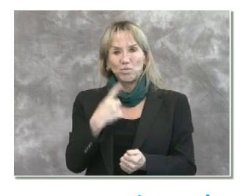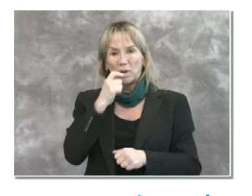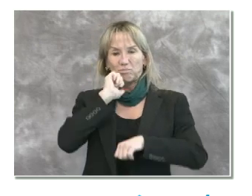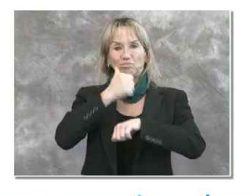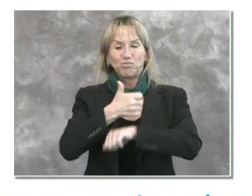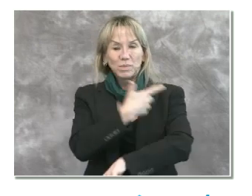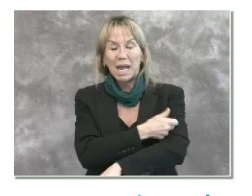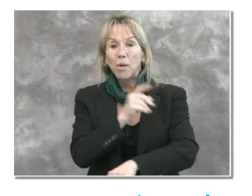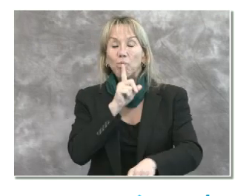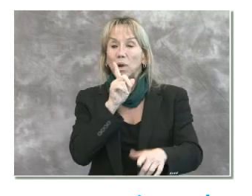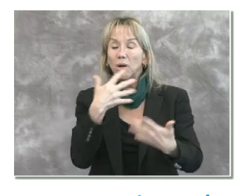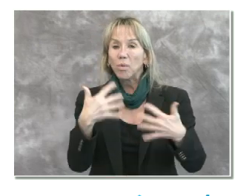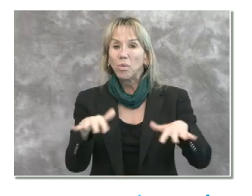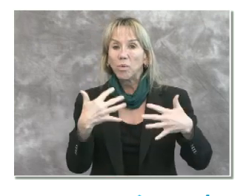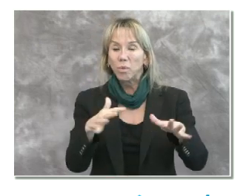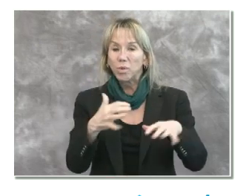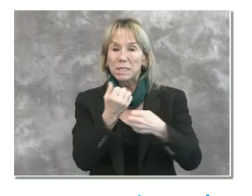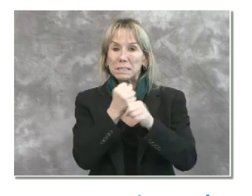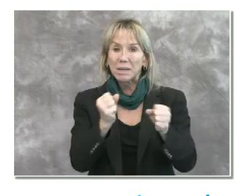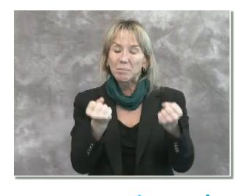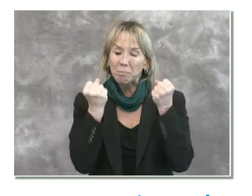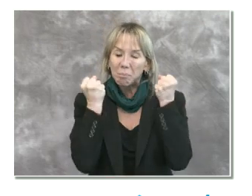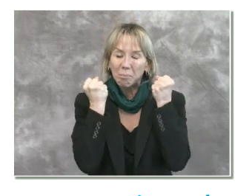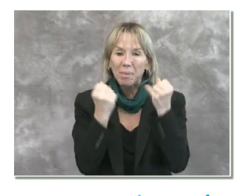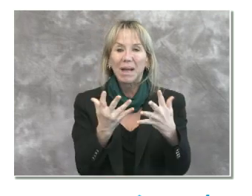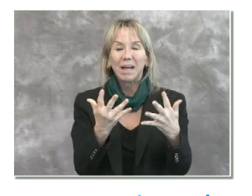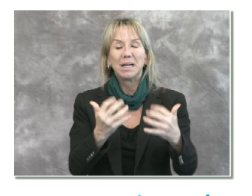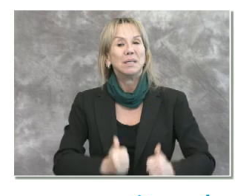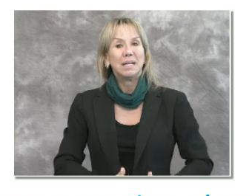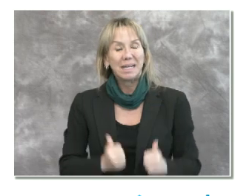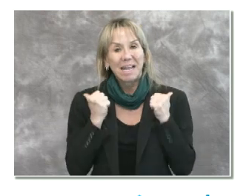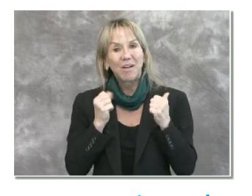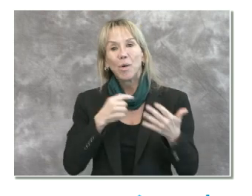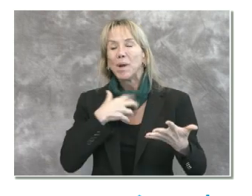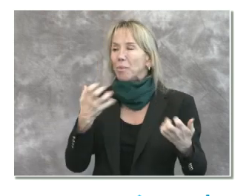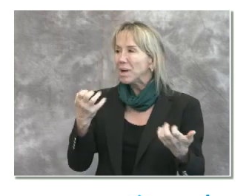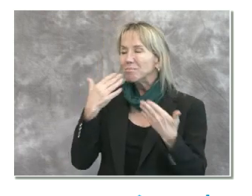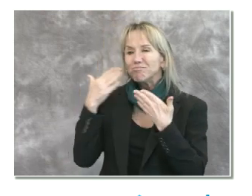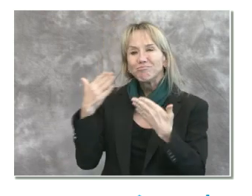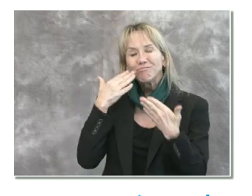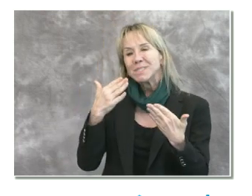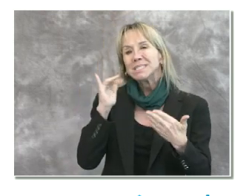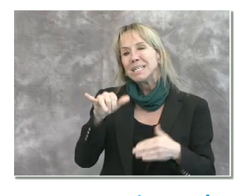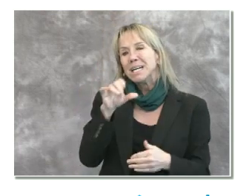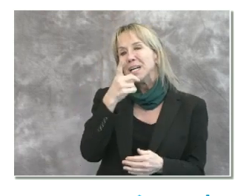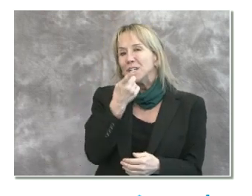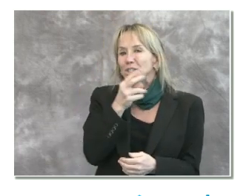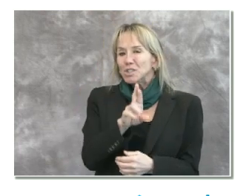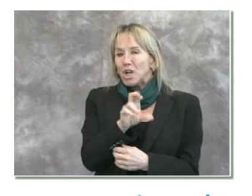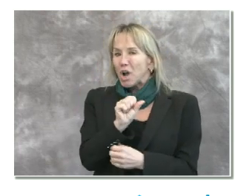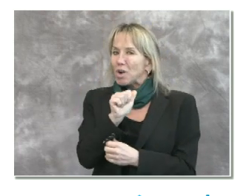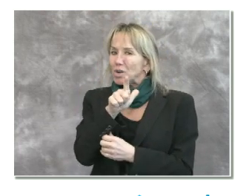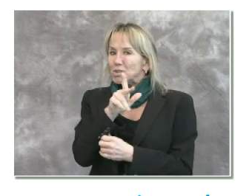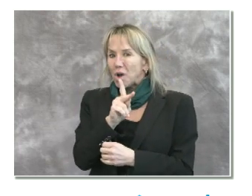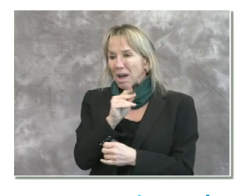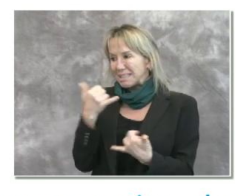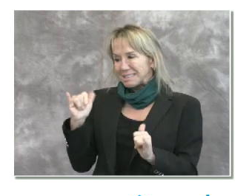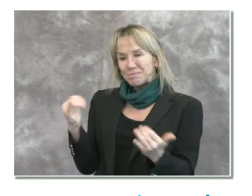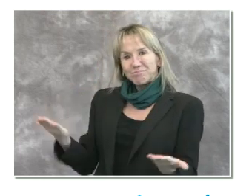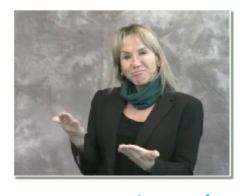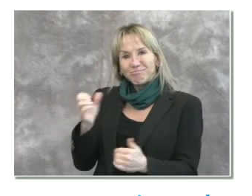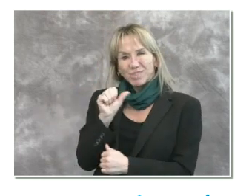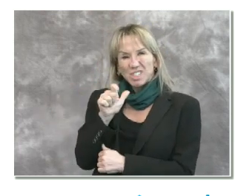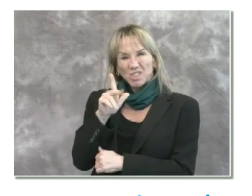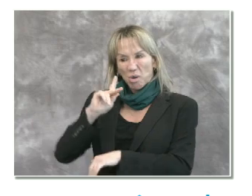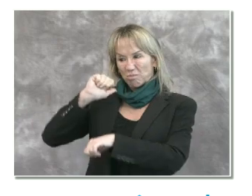so, as we stand here, not far from the famous Salk Institute for Biological Studies that Dr. Salk helped create, I'm